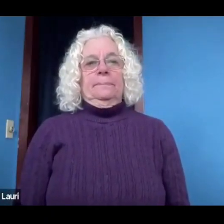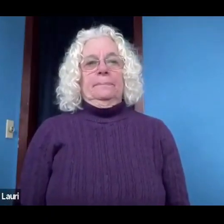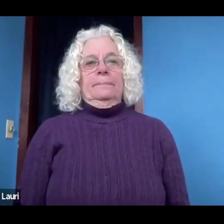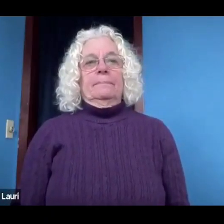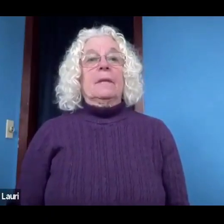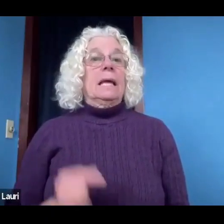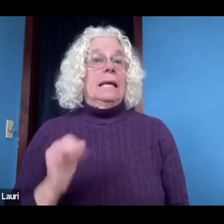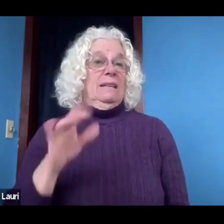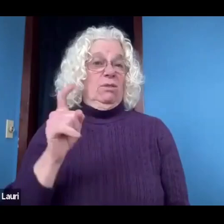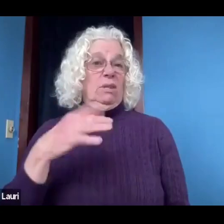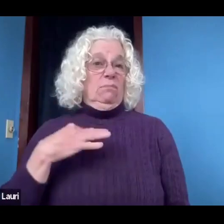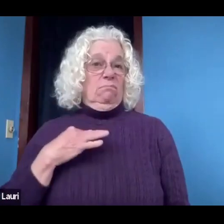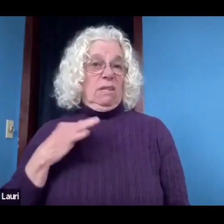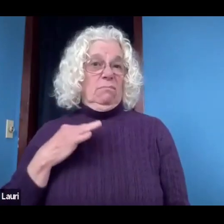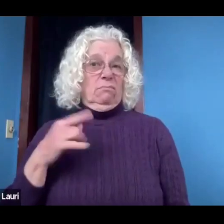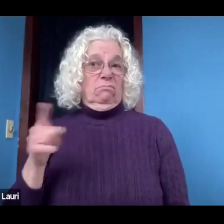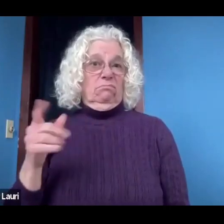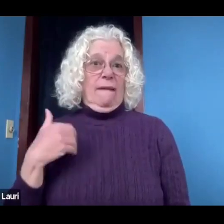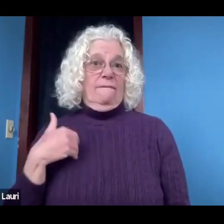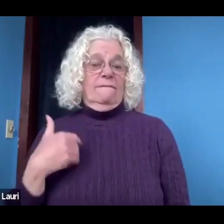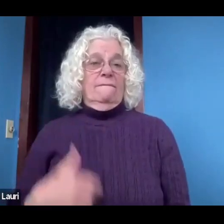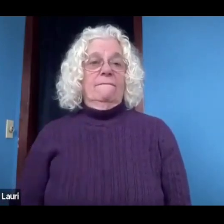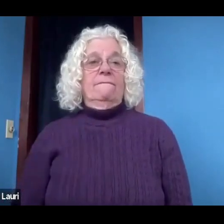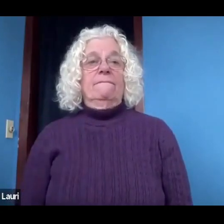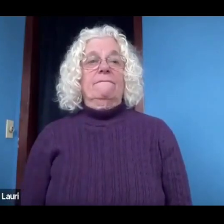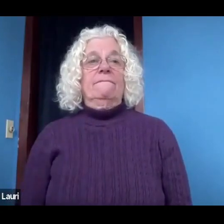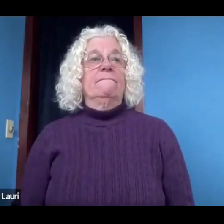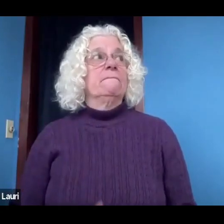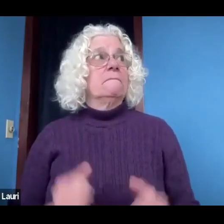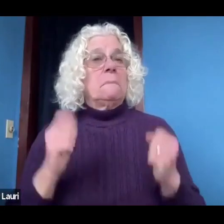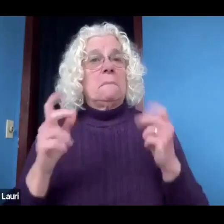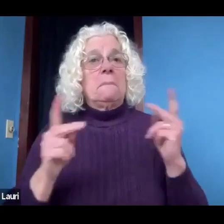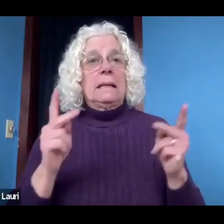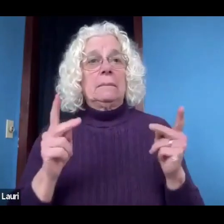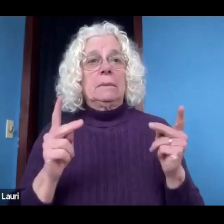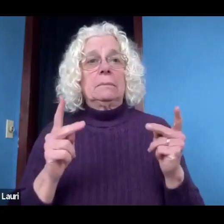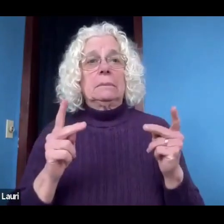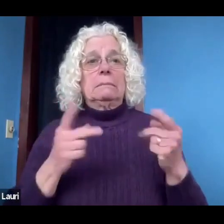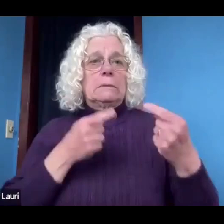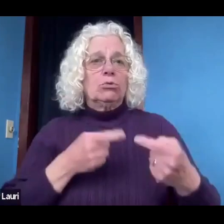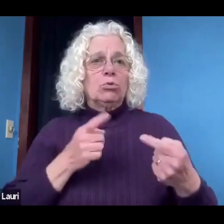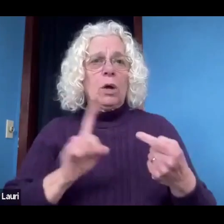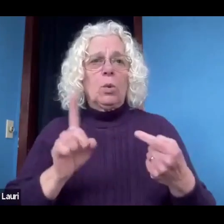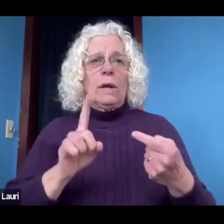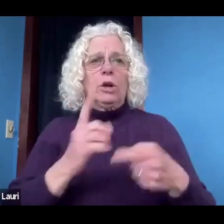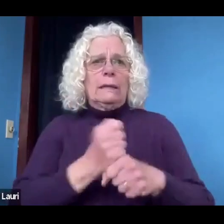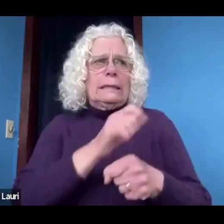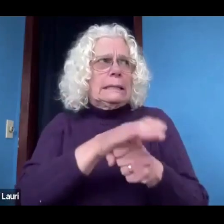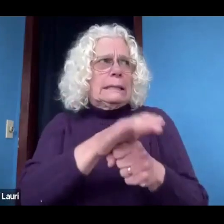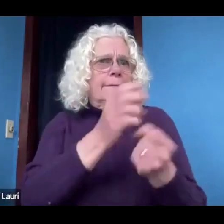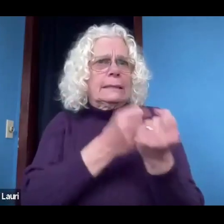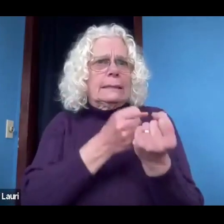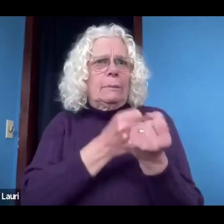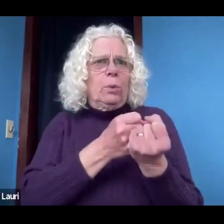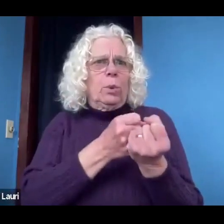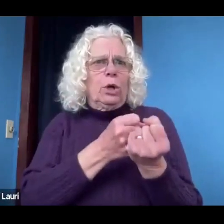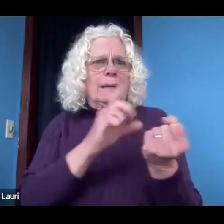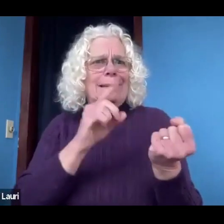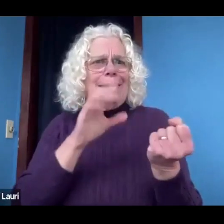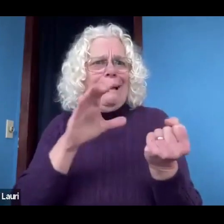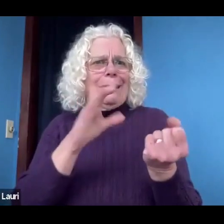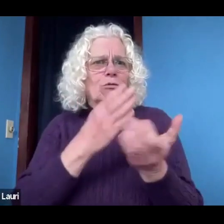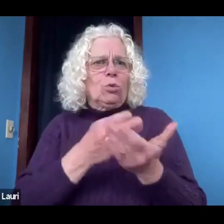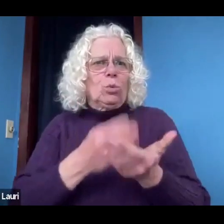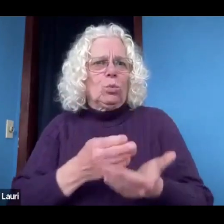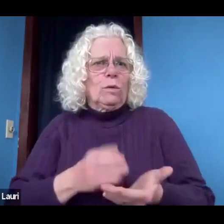applications if there's questions about that. I know a lot of people have trouble finding support documents for a lot of the applications for things that